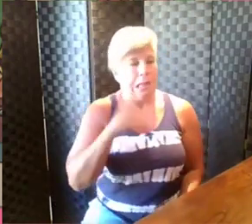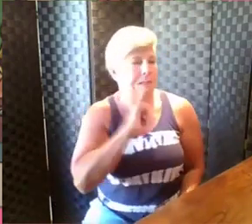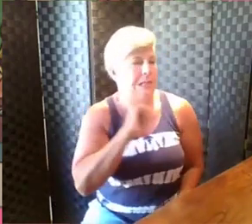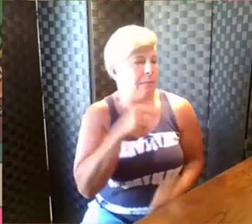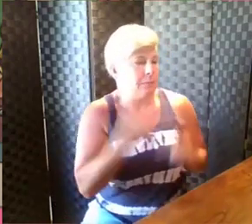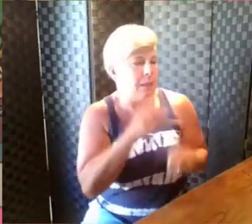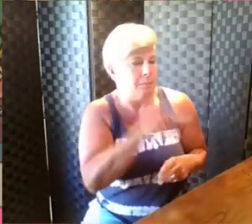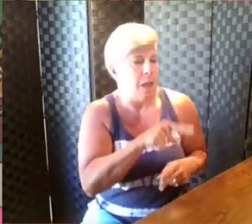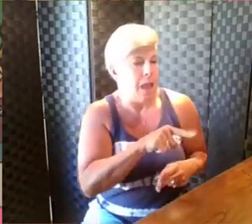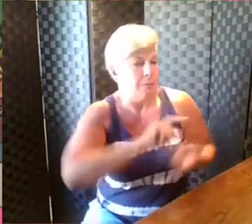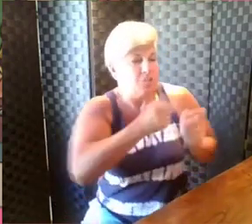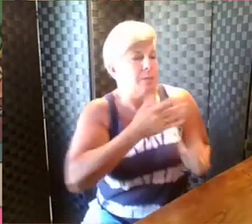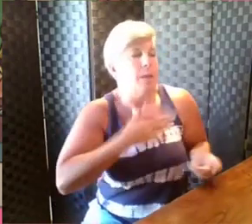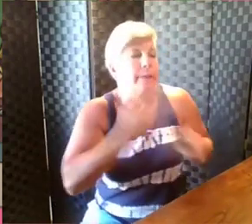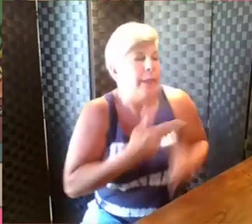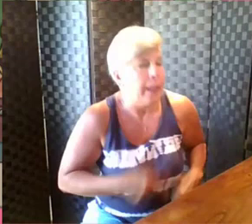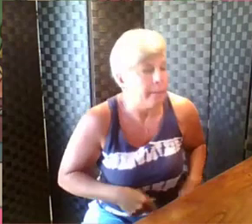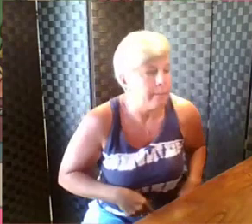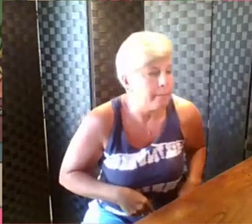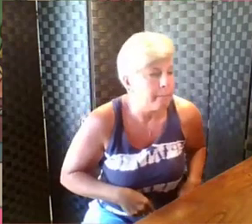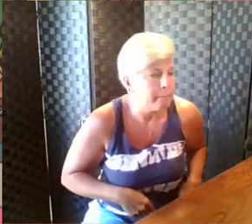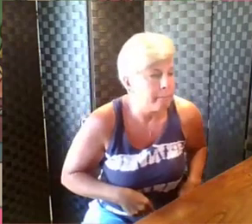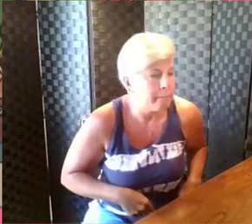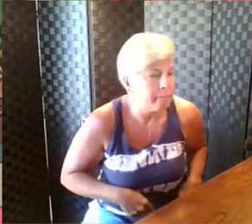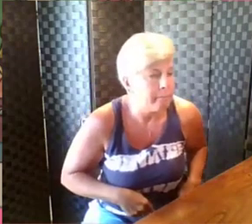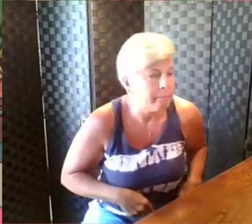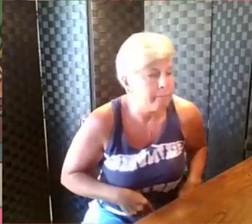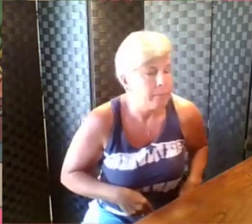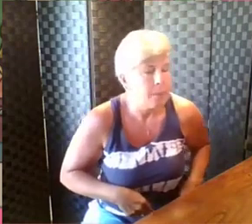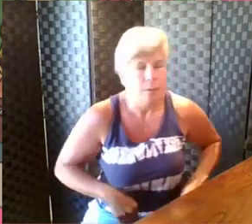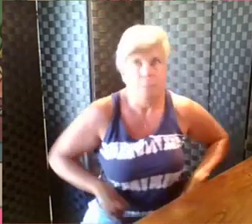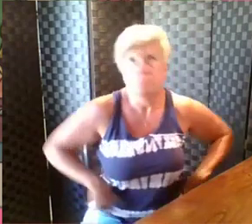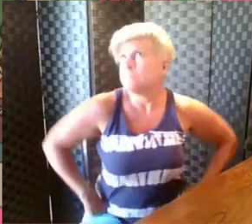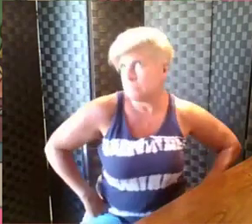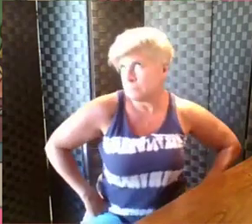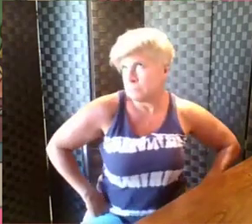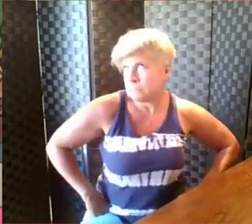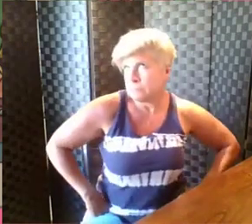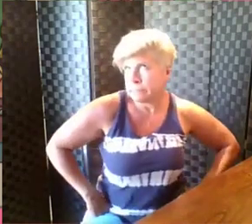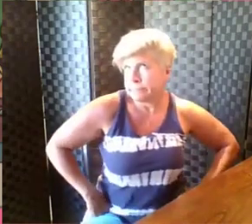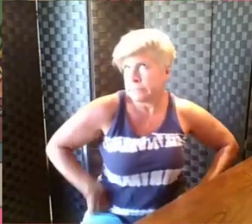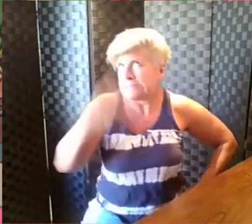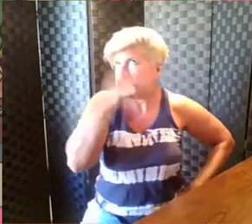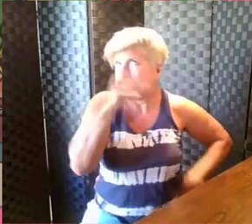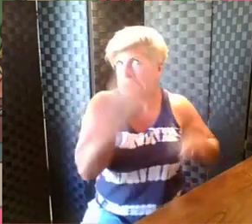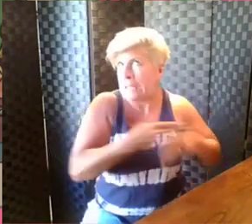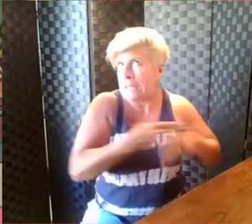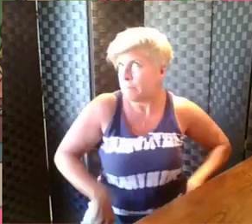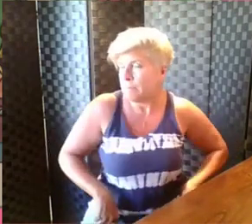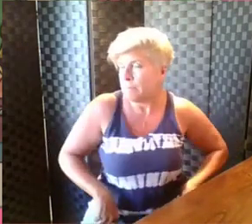yours, I'd change it, Victoria said, as the students lined up to go home.